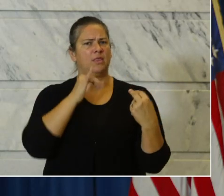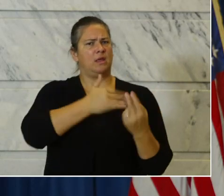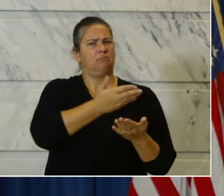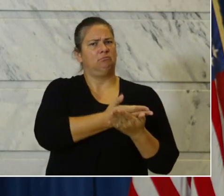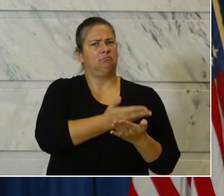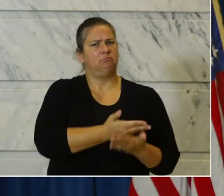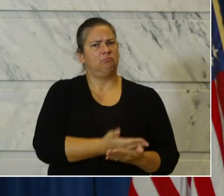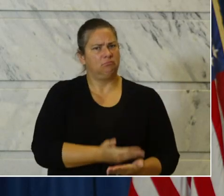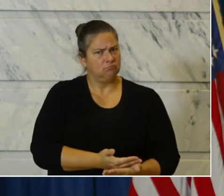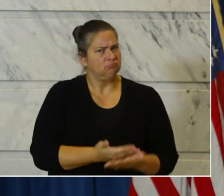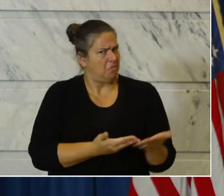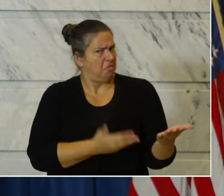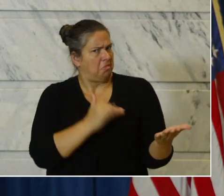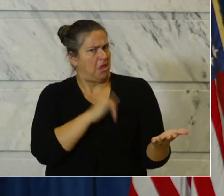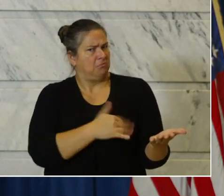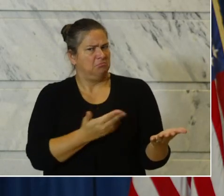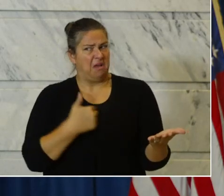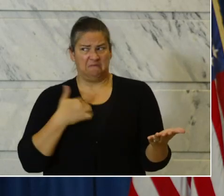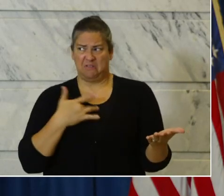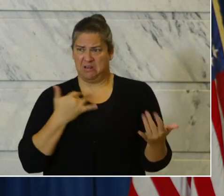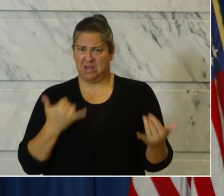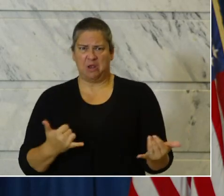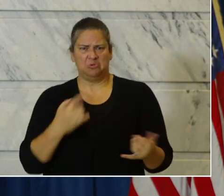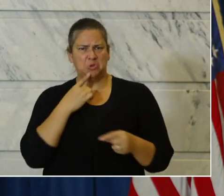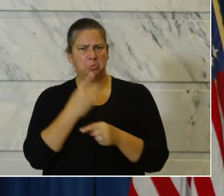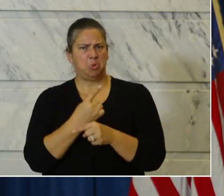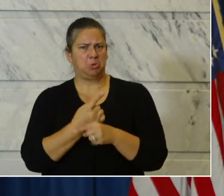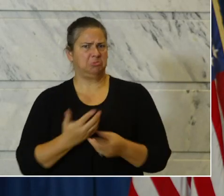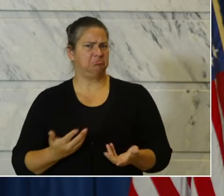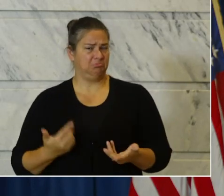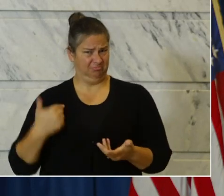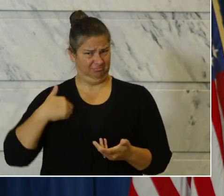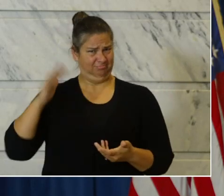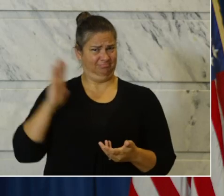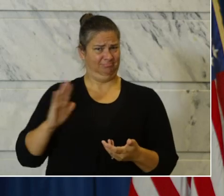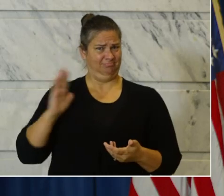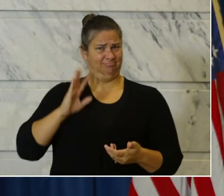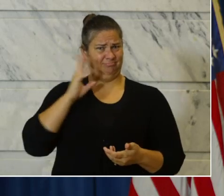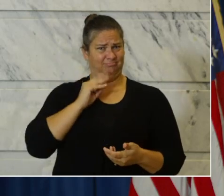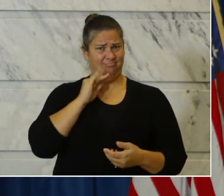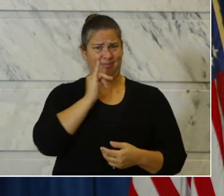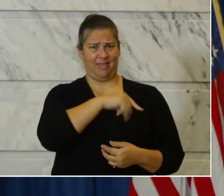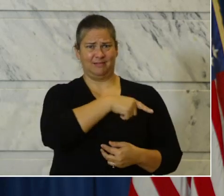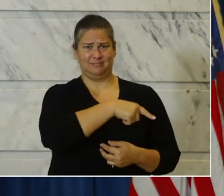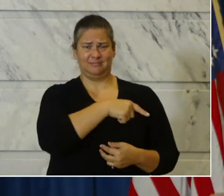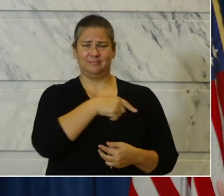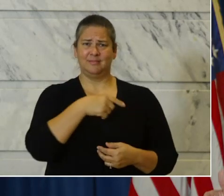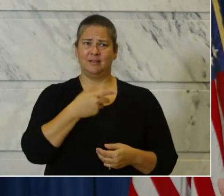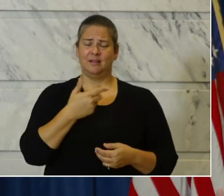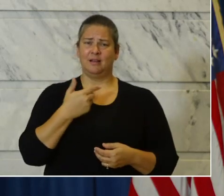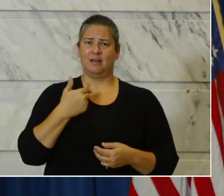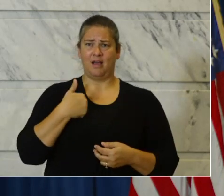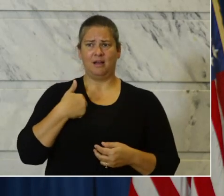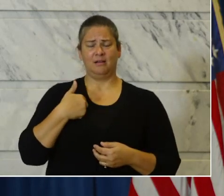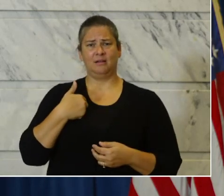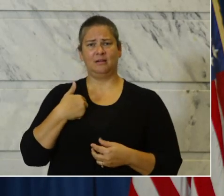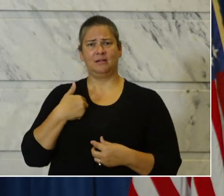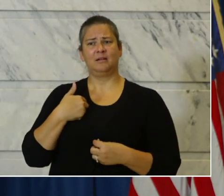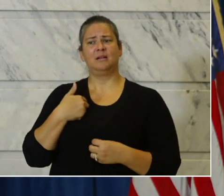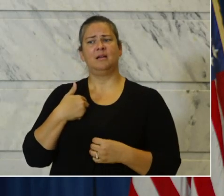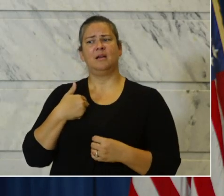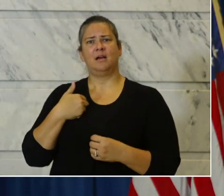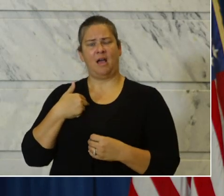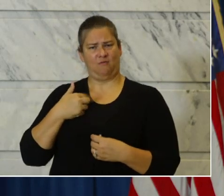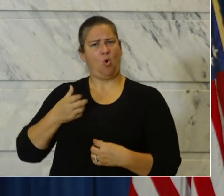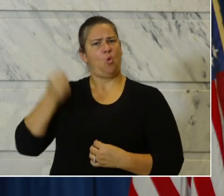that it is fully appropriate to do at this point in time. I've been a prosecutor. I withheld judgment on that until we've reached this